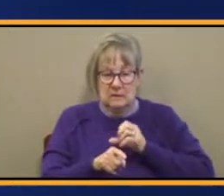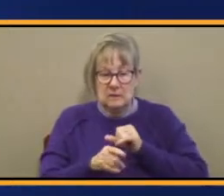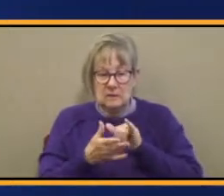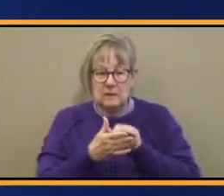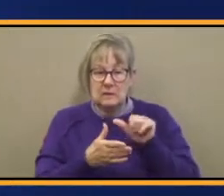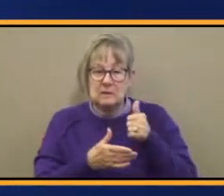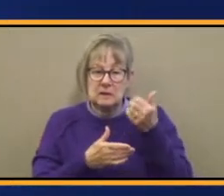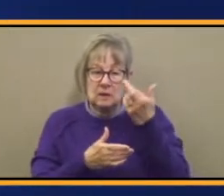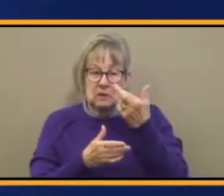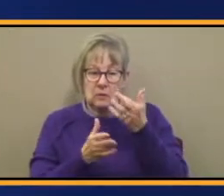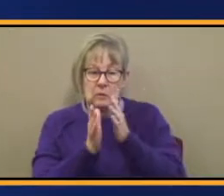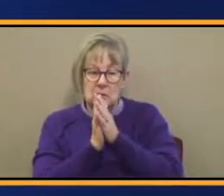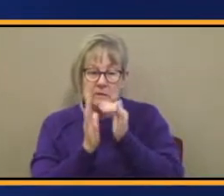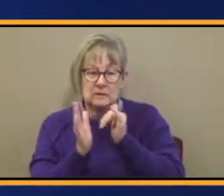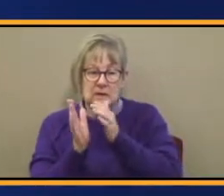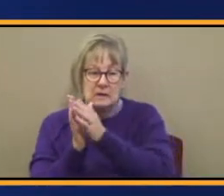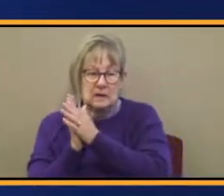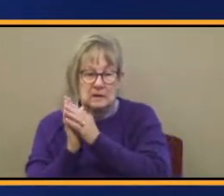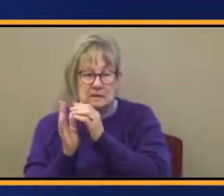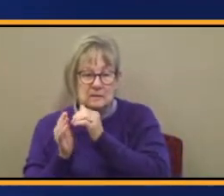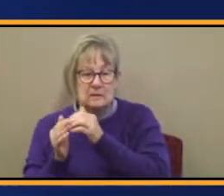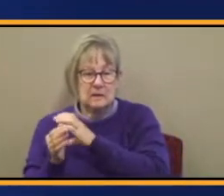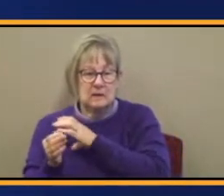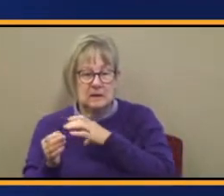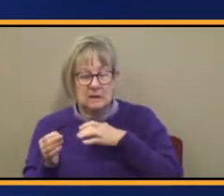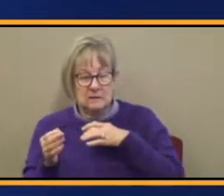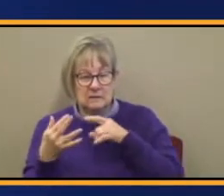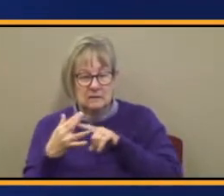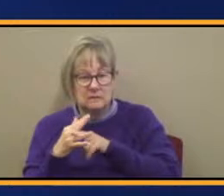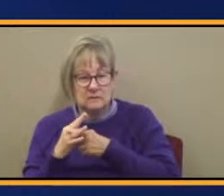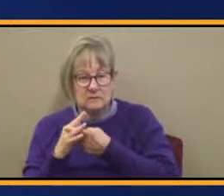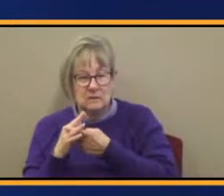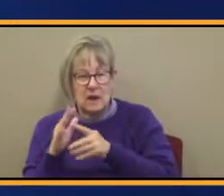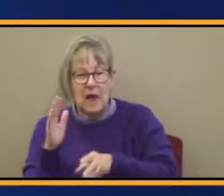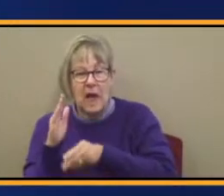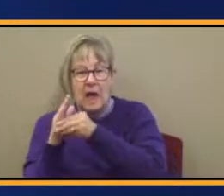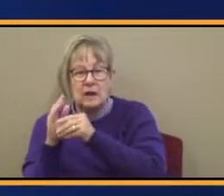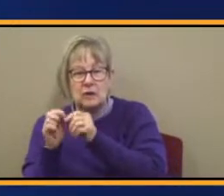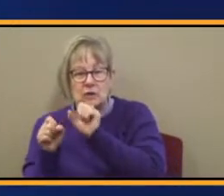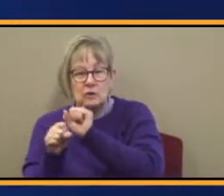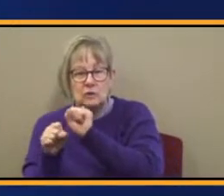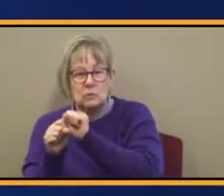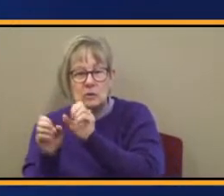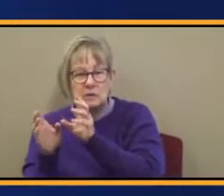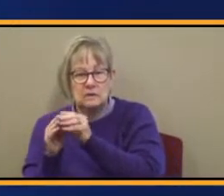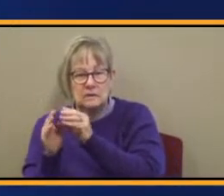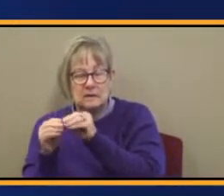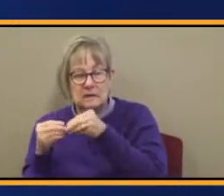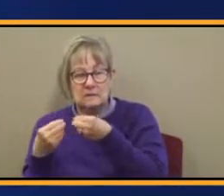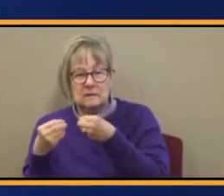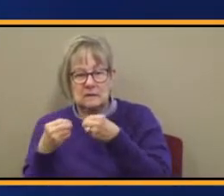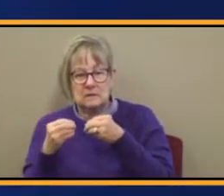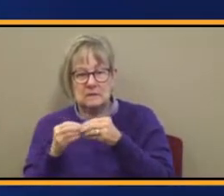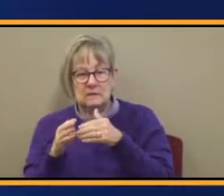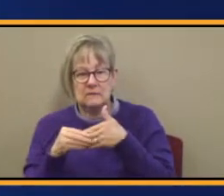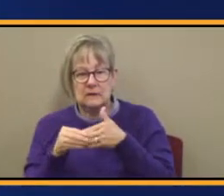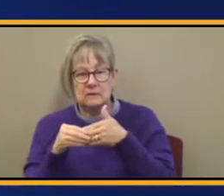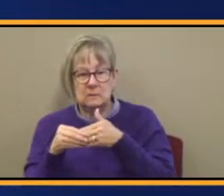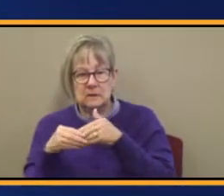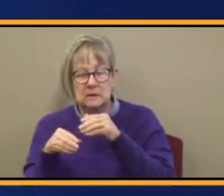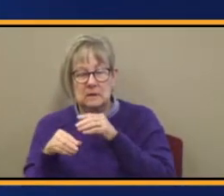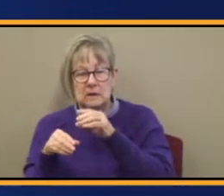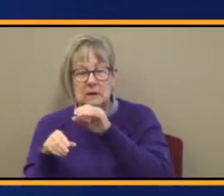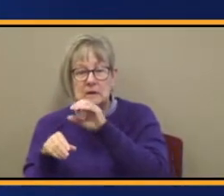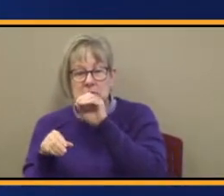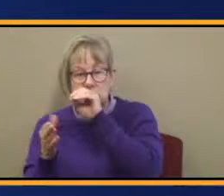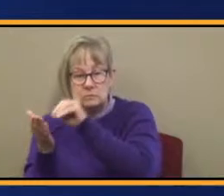was another request why I would ask that the council consider adding another work session, because it does give us the flexibility to put most items on a Monday work session and